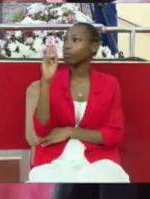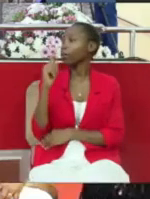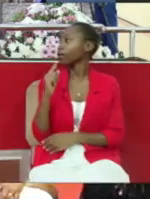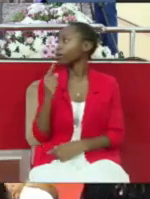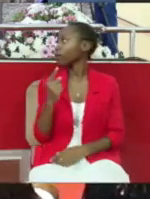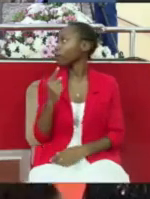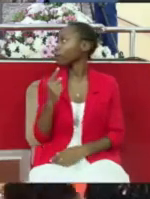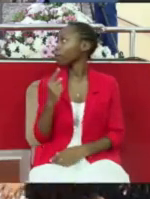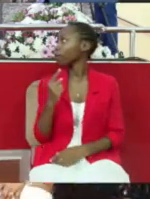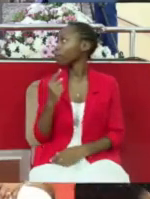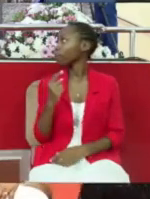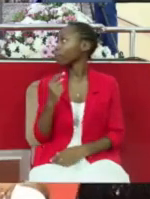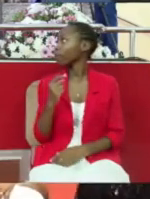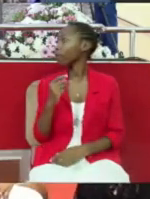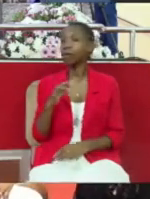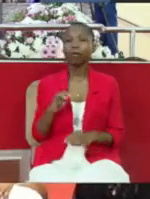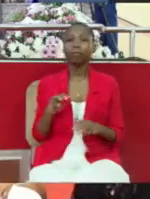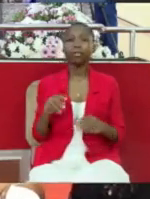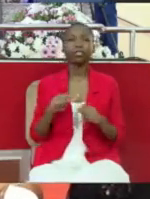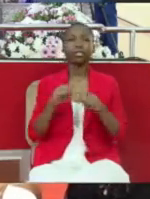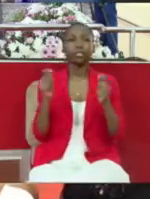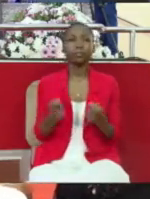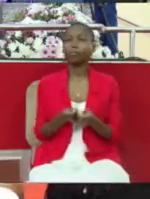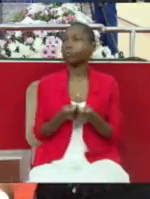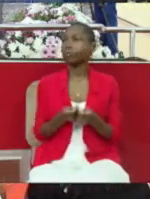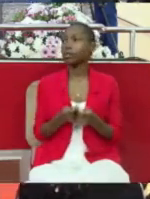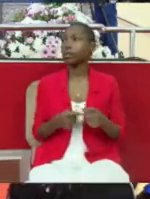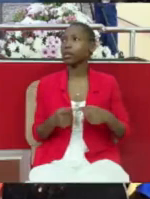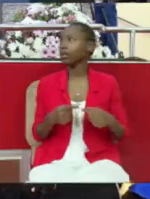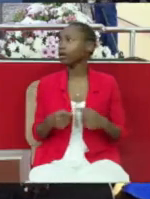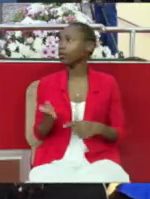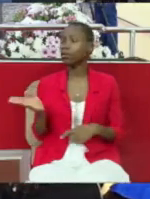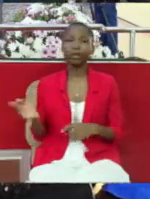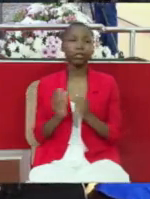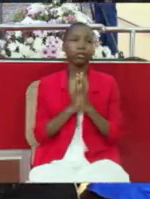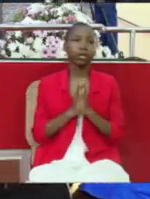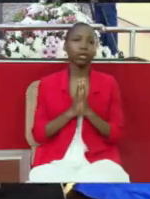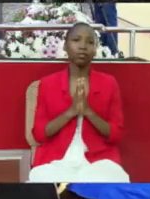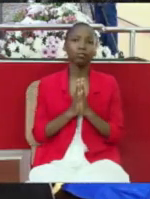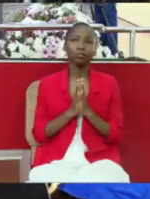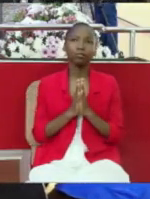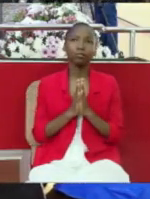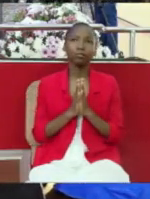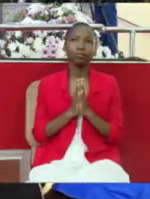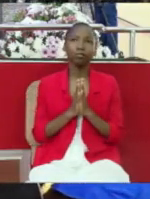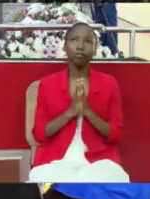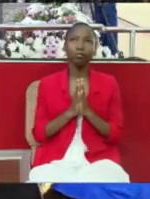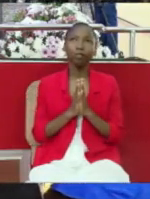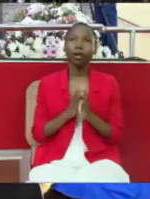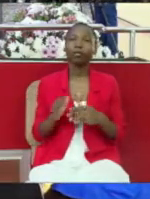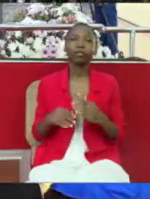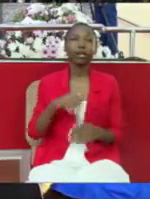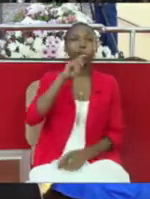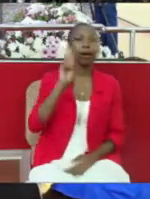ministry team. Ningetaka niulize wanahuduma. Those are in the house here. Wale ambao wako kwenye nyumba leo. Please, would you stand? Waweze kusimama. Those are up there, stand up there. Wale ambao